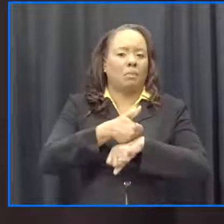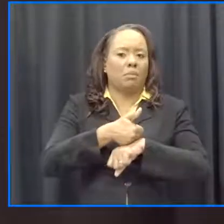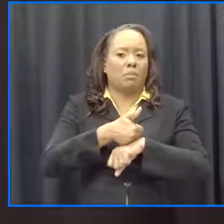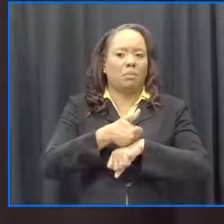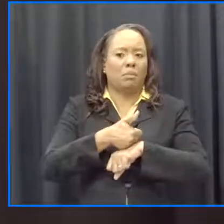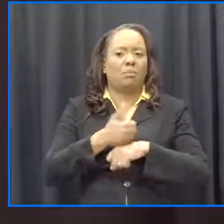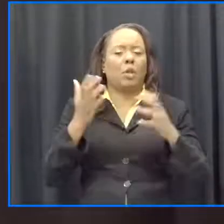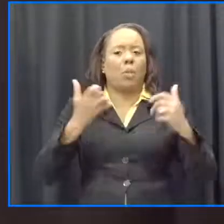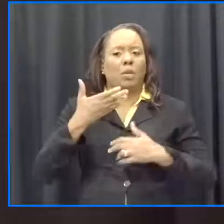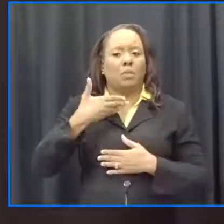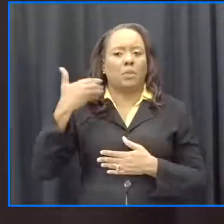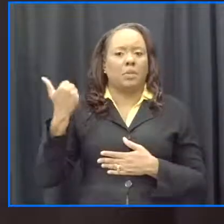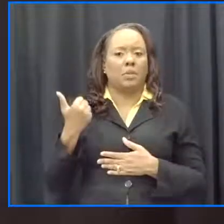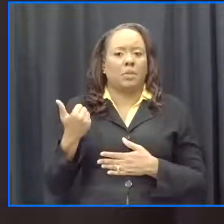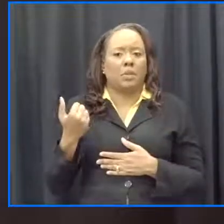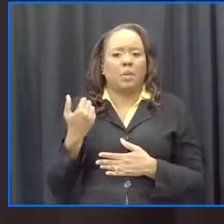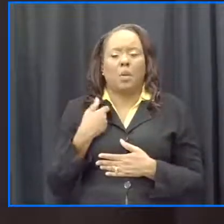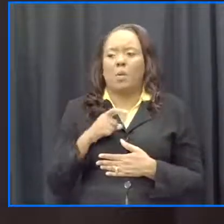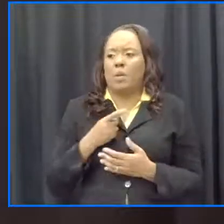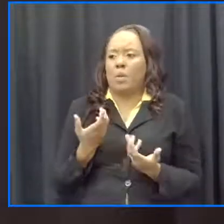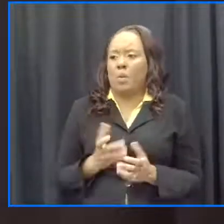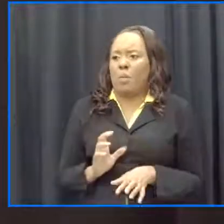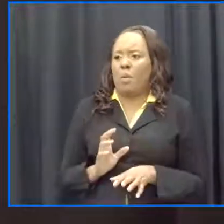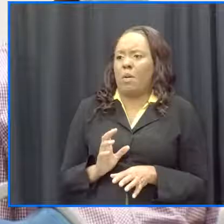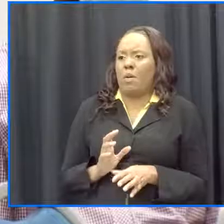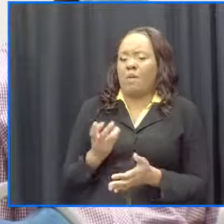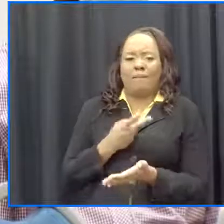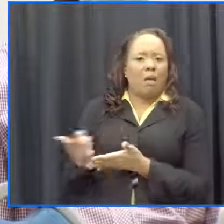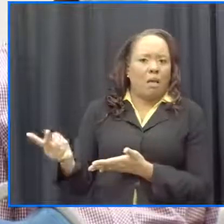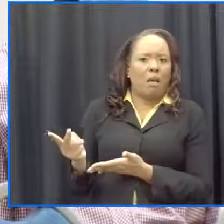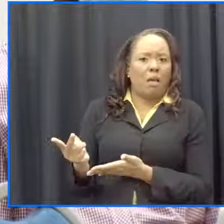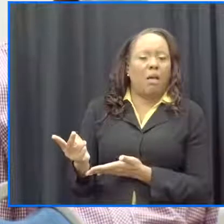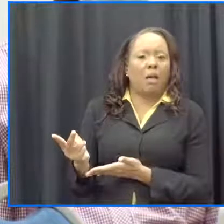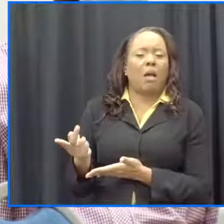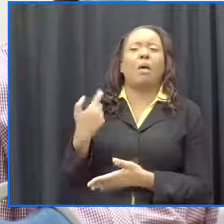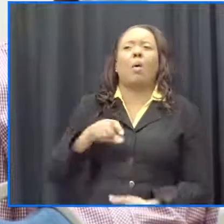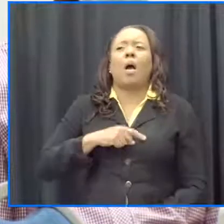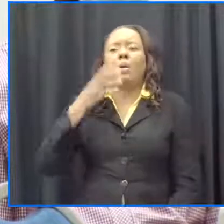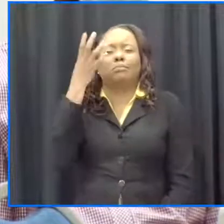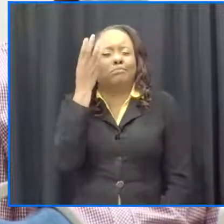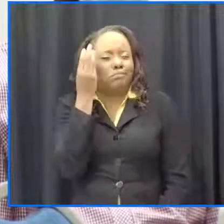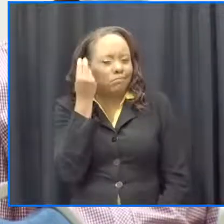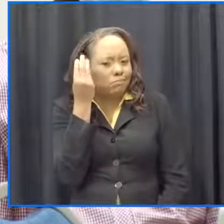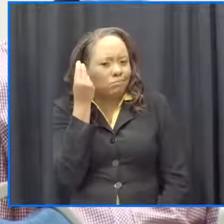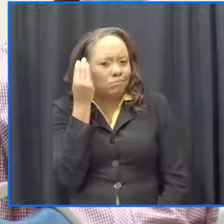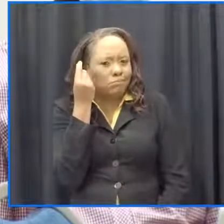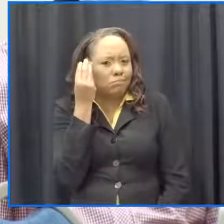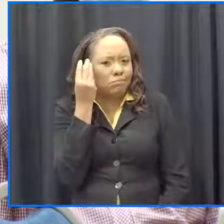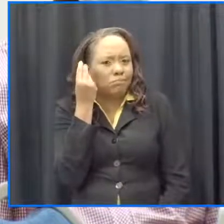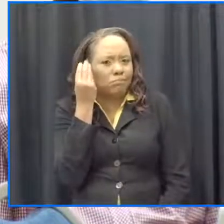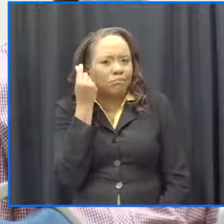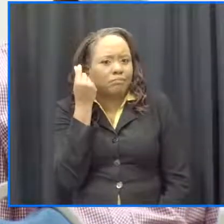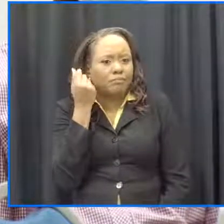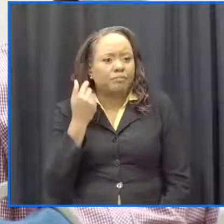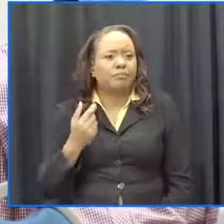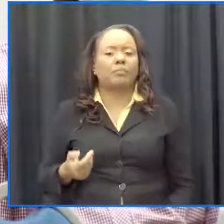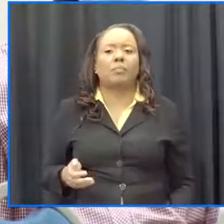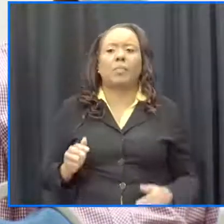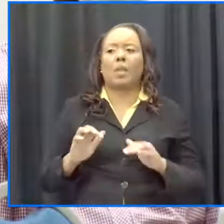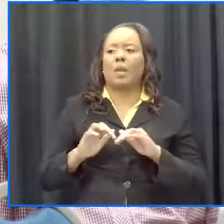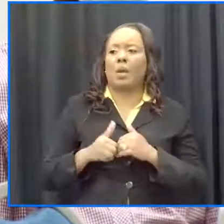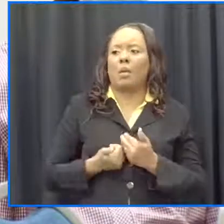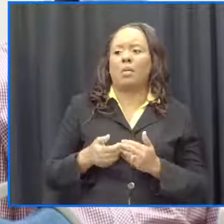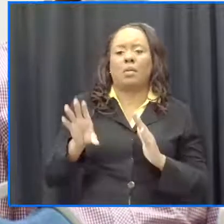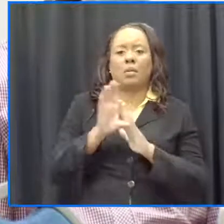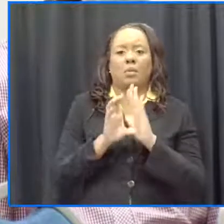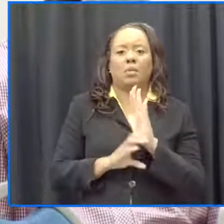place. There simply can be no false steps. We've had to consider carefully such things as the manner in which